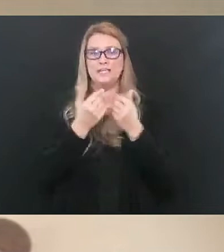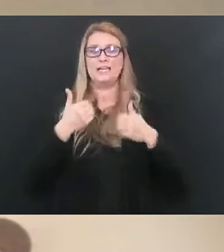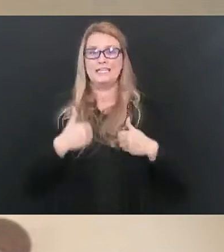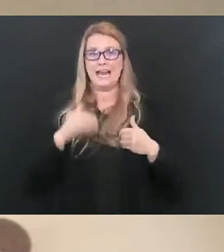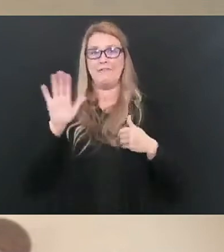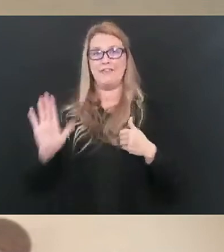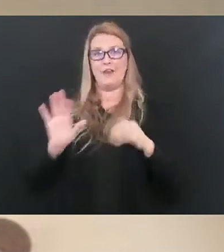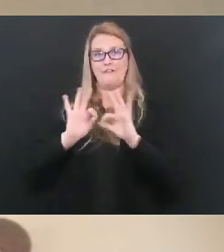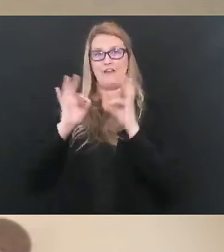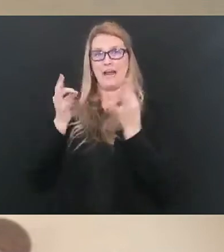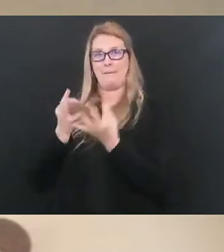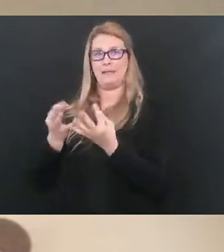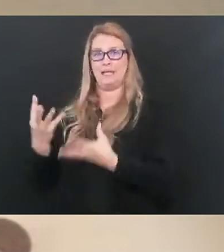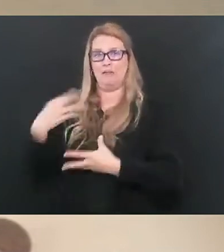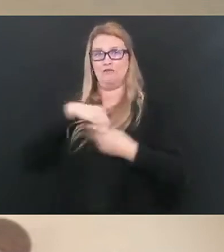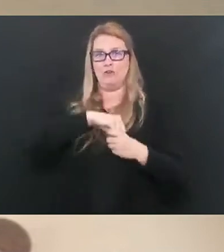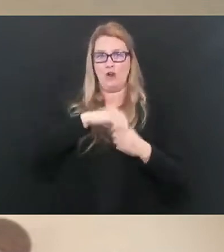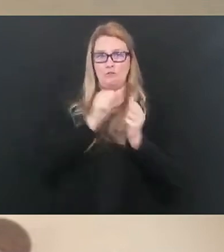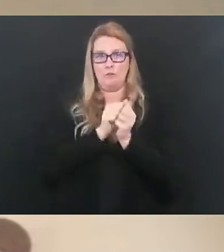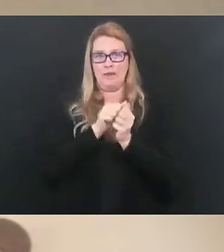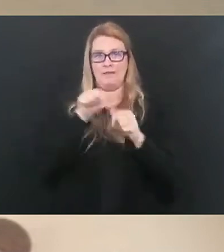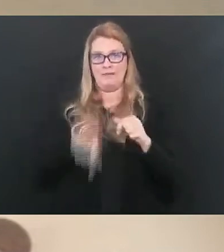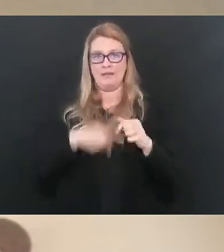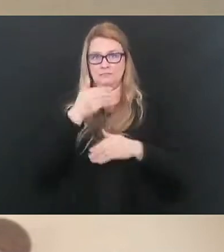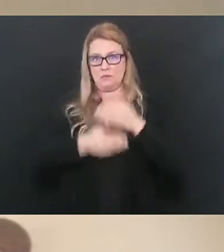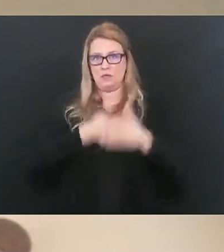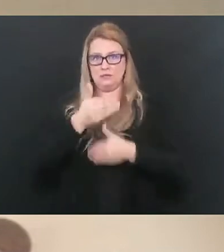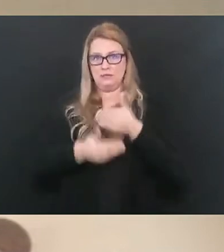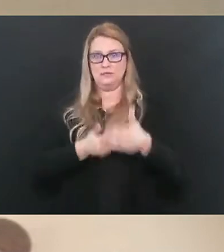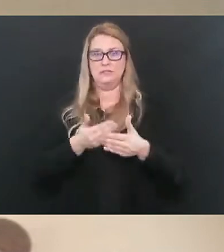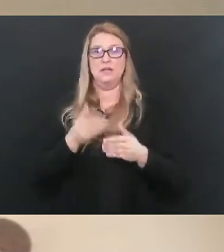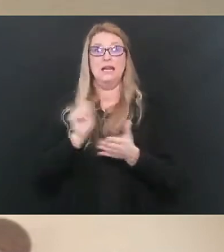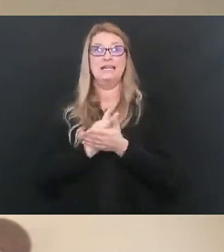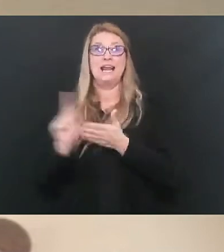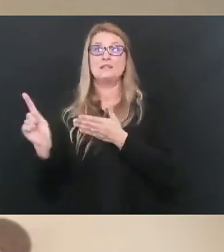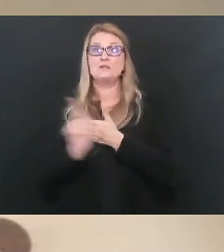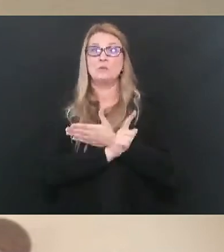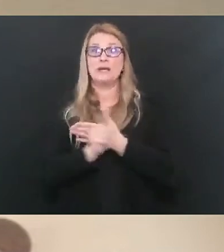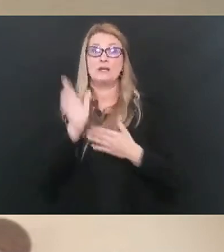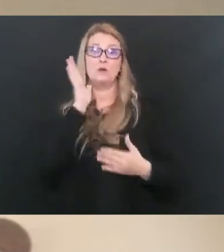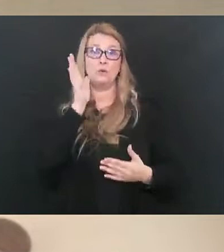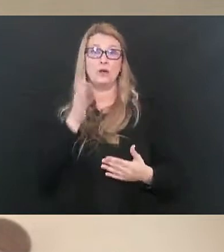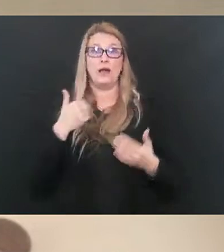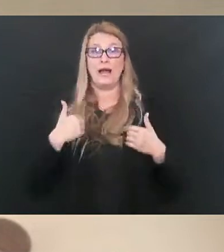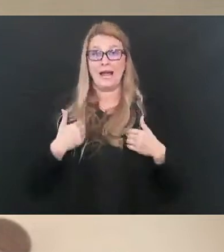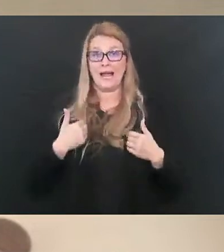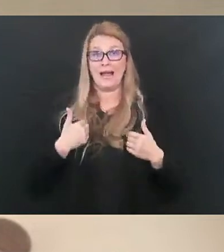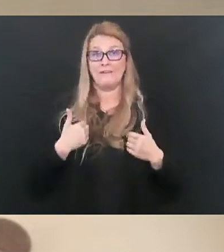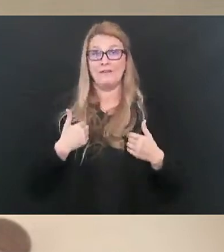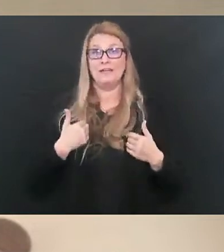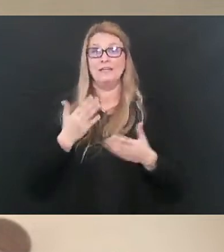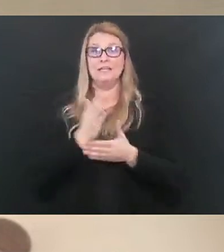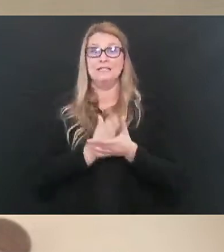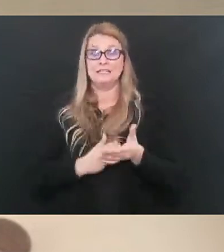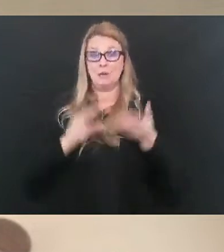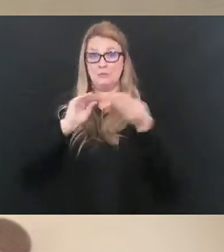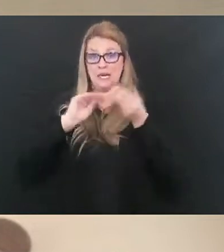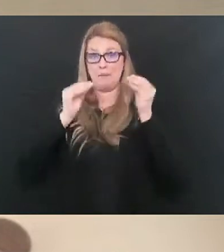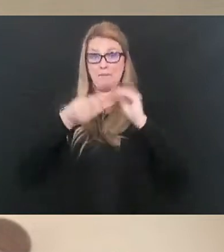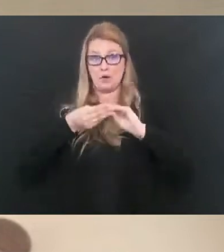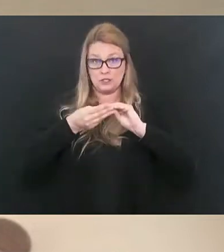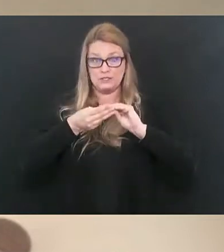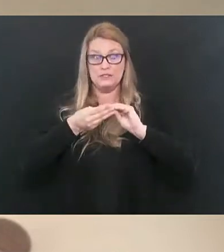members engaged in this. Next week, we have been given some baseline numbers that will